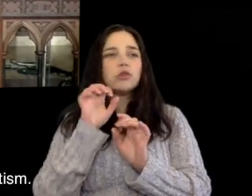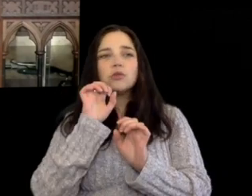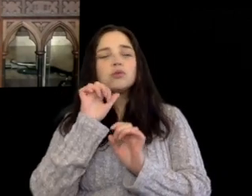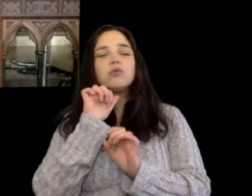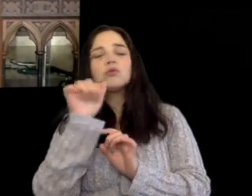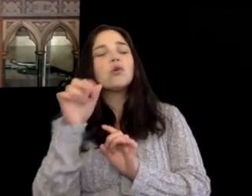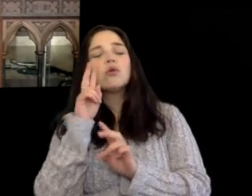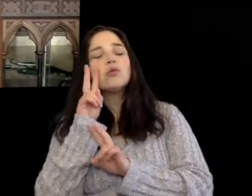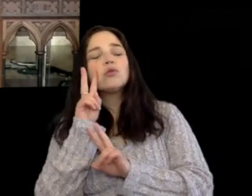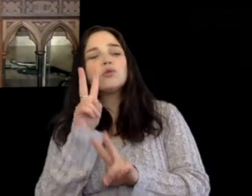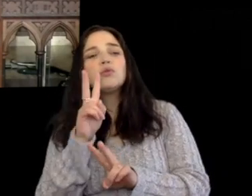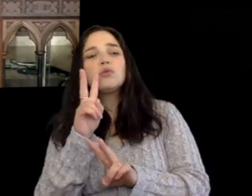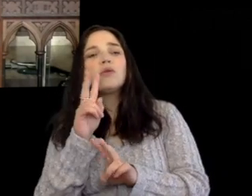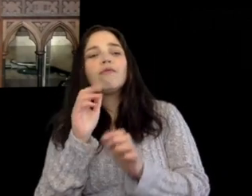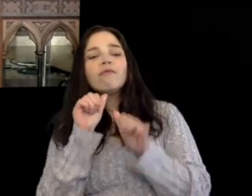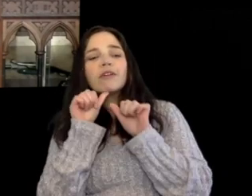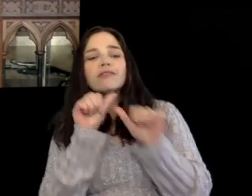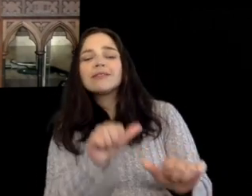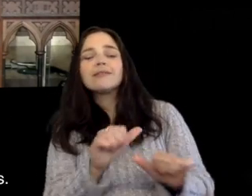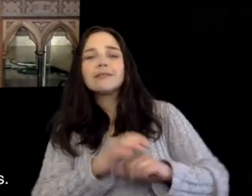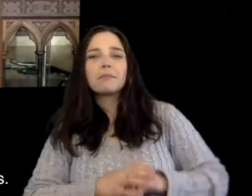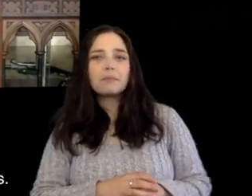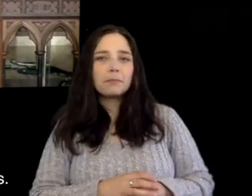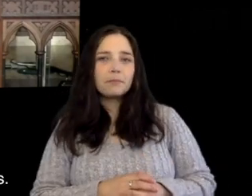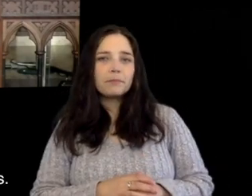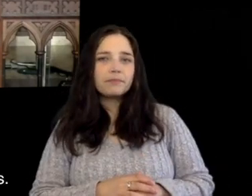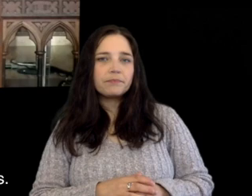show favoritism."